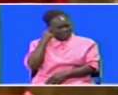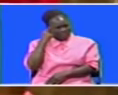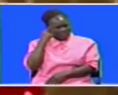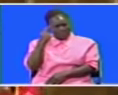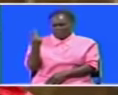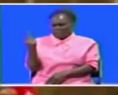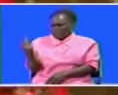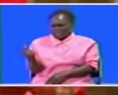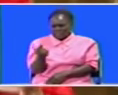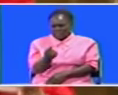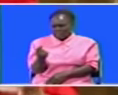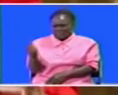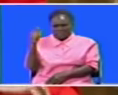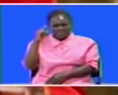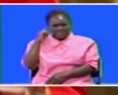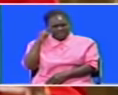Pettiness.